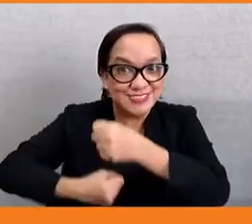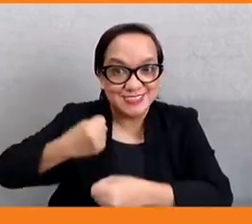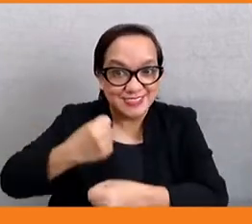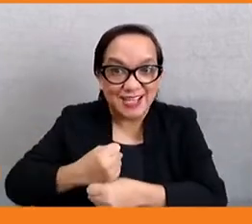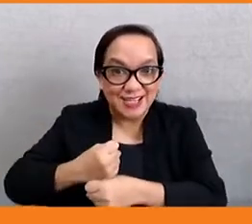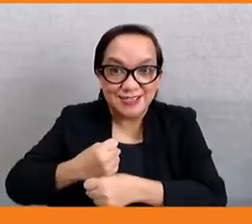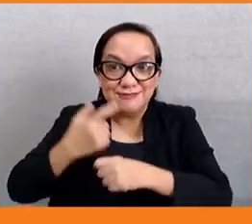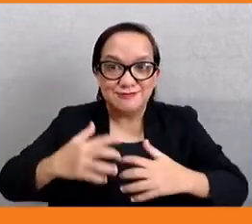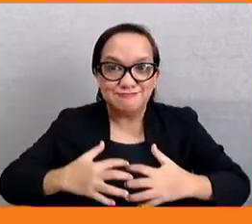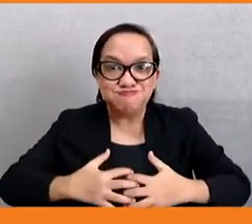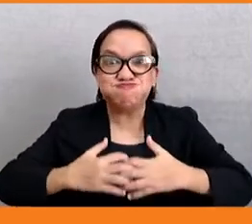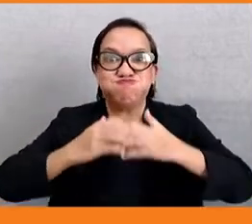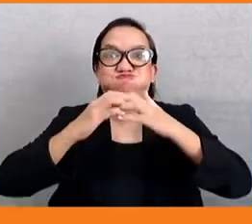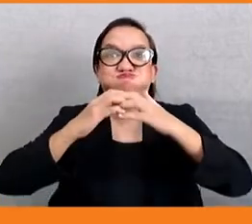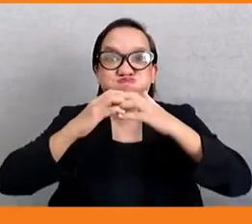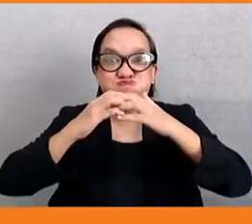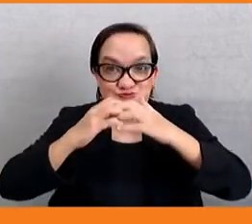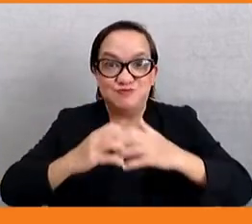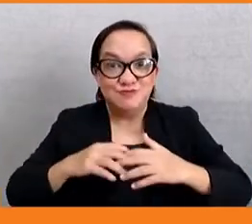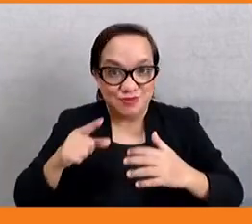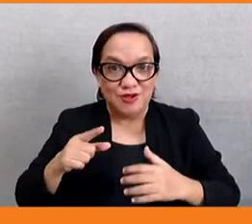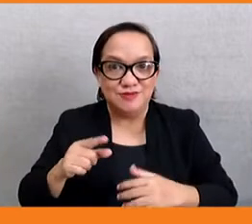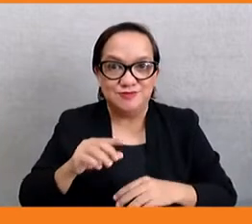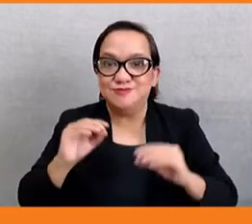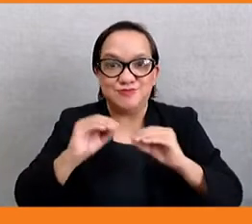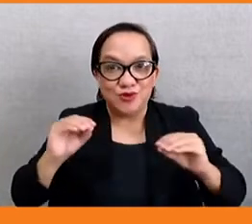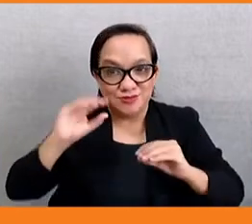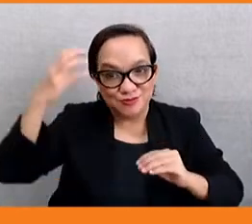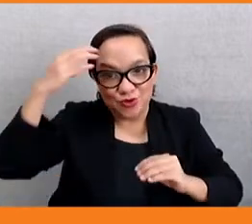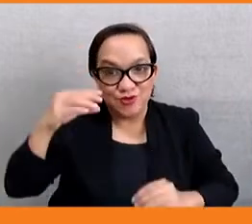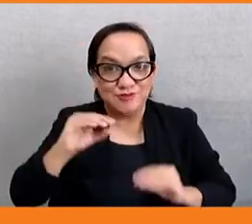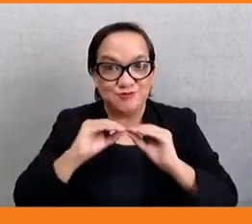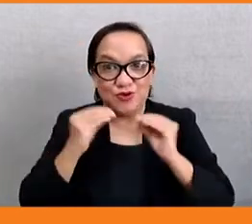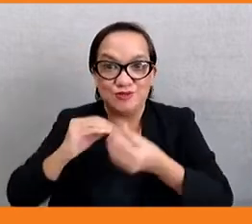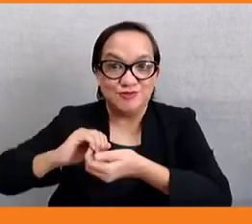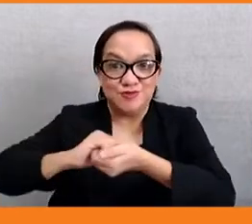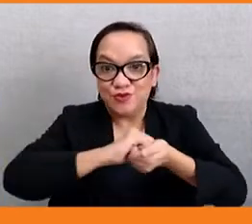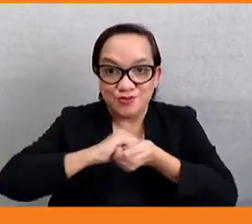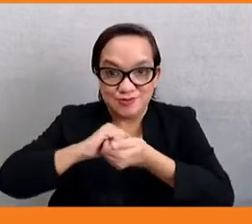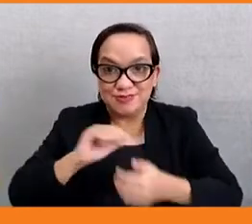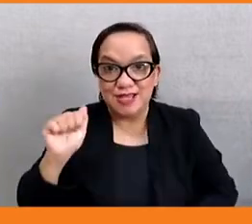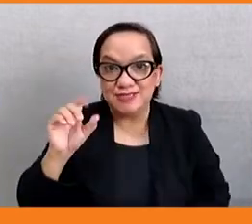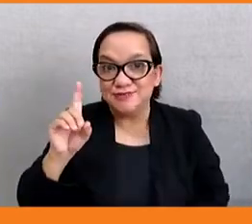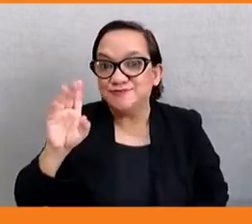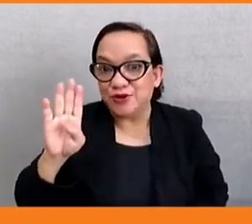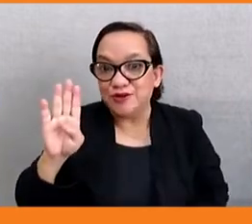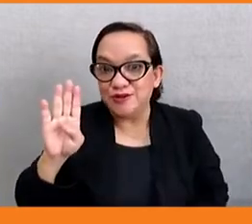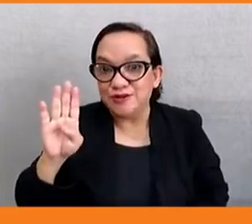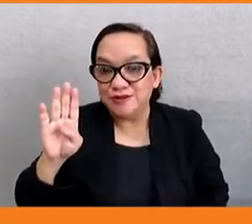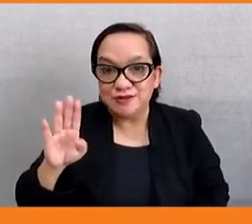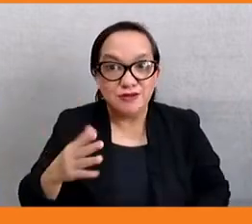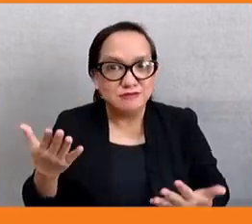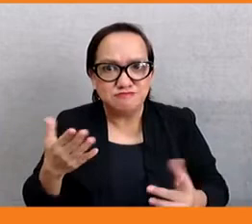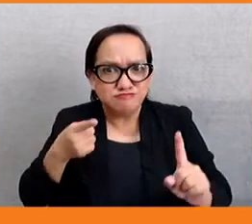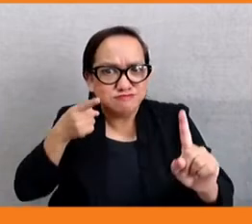Center at ADB, your key point of contact for those of you who engage with us on a